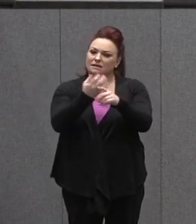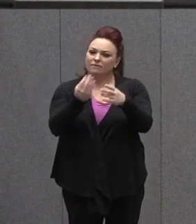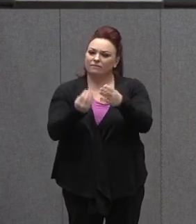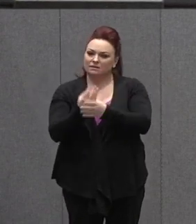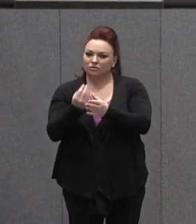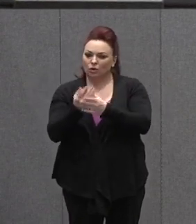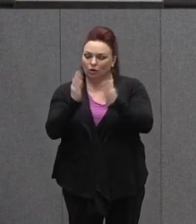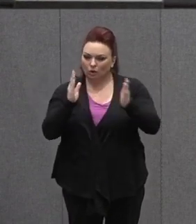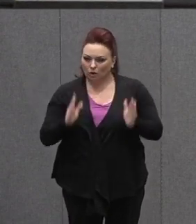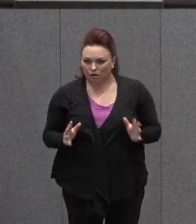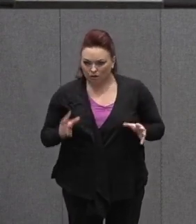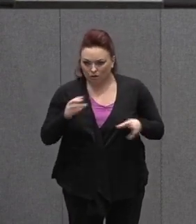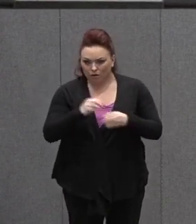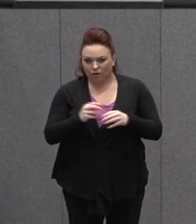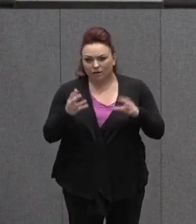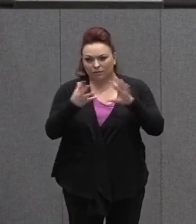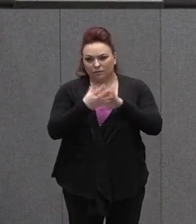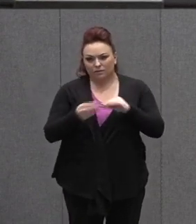story.